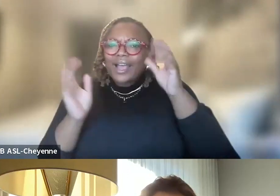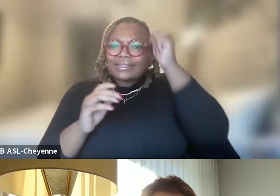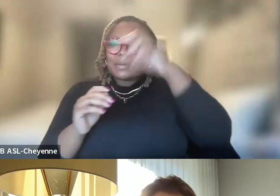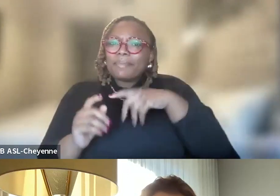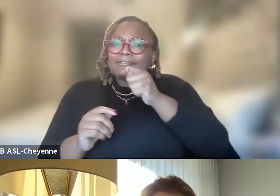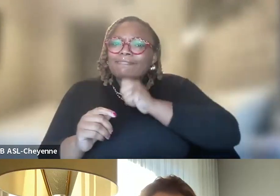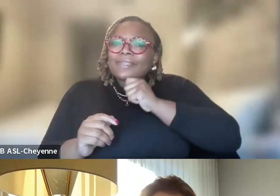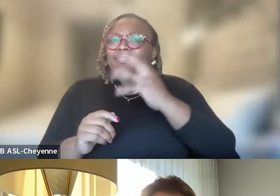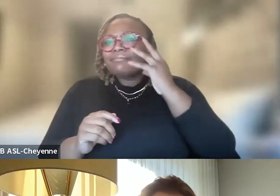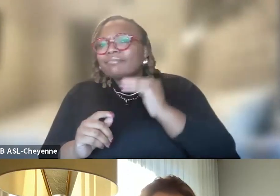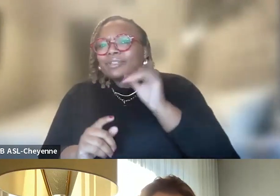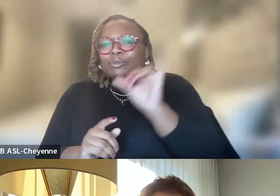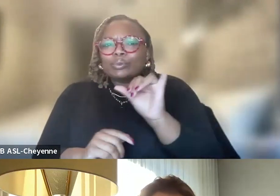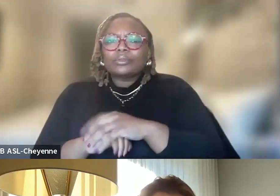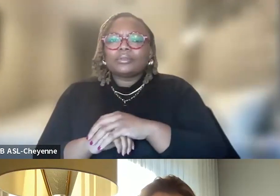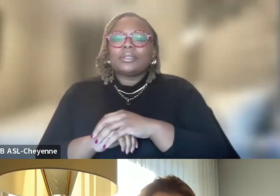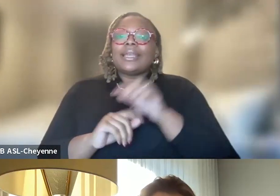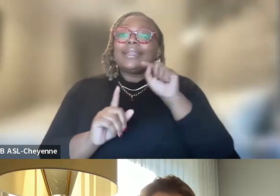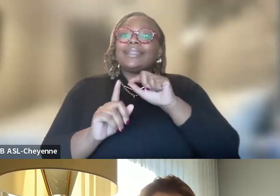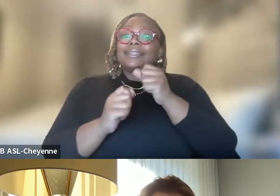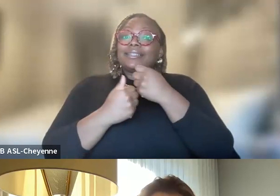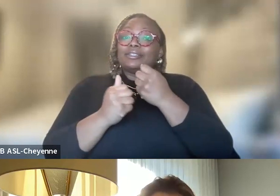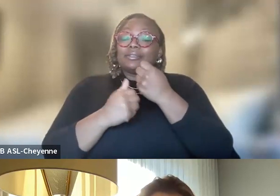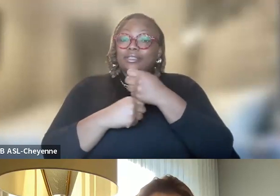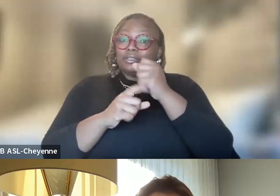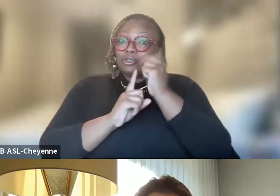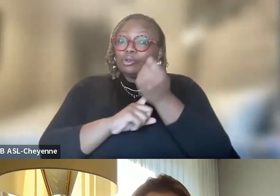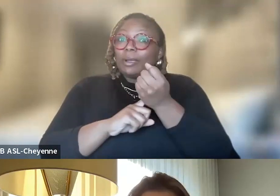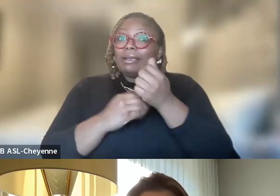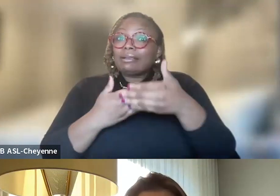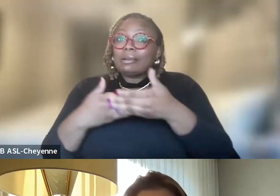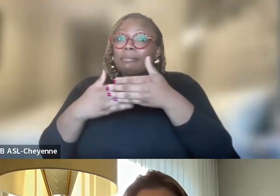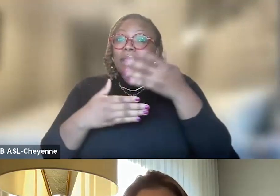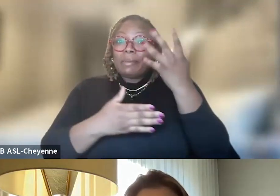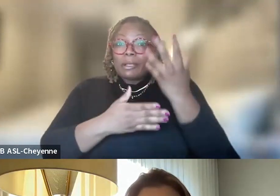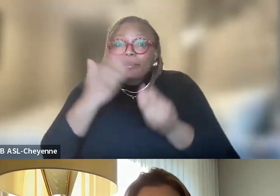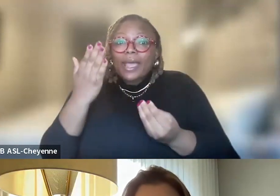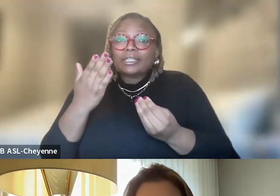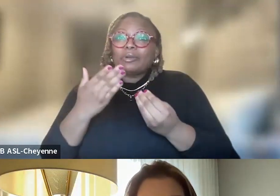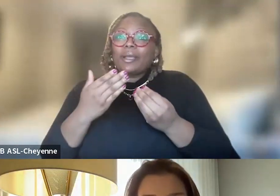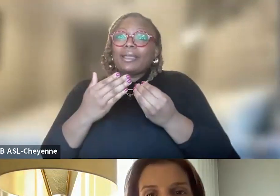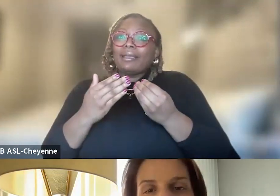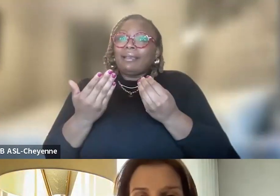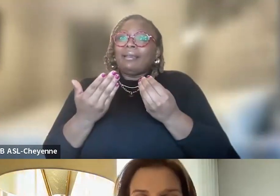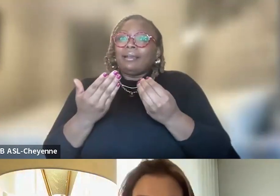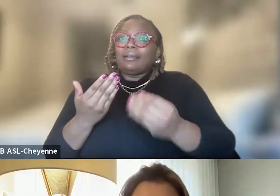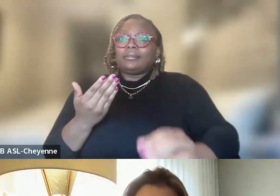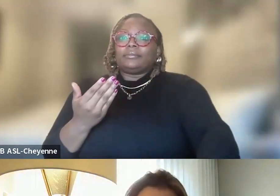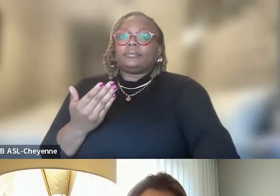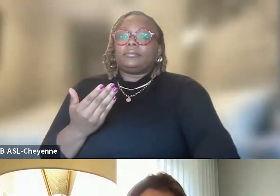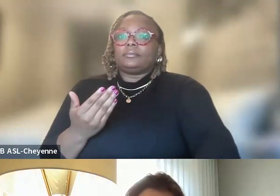in this kind of situation, when you lose a baby, and a baby, all the women, including myself in the film, the